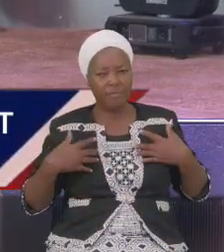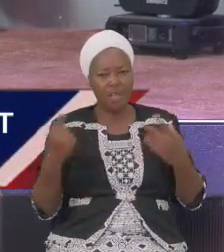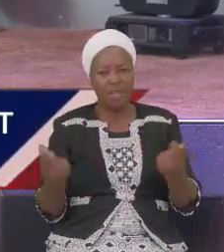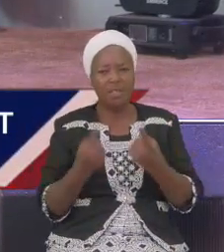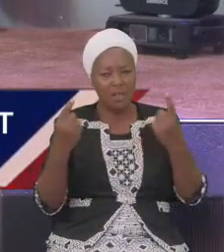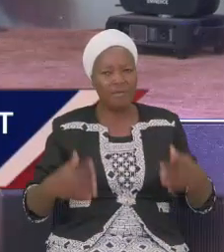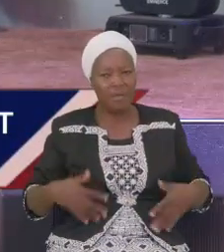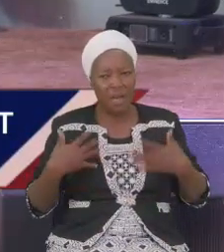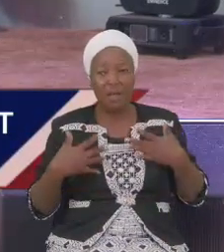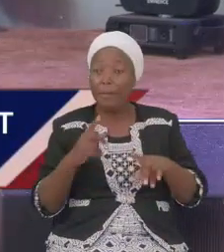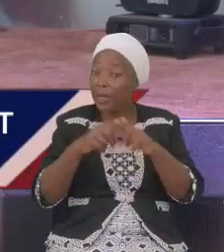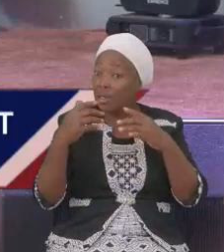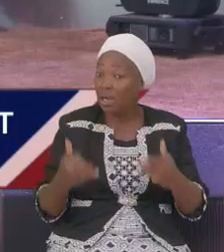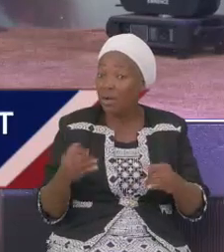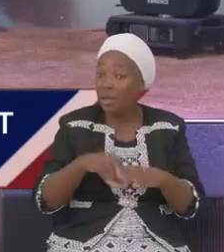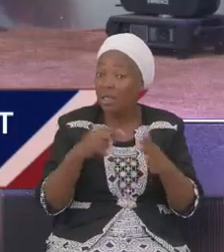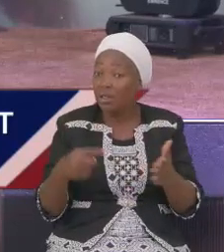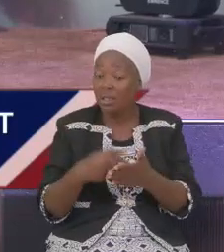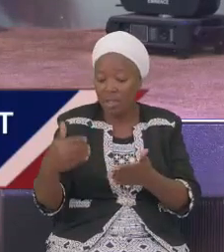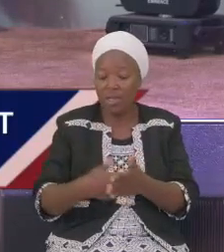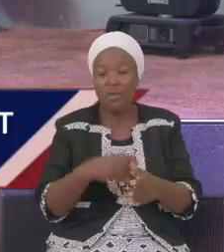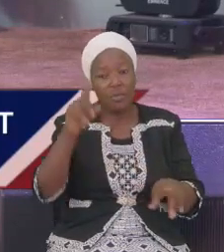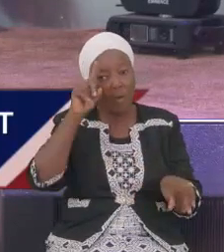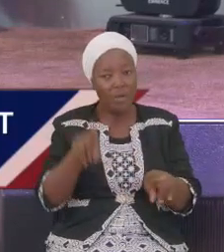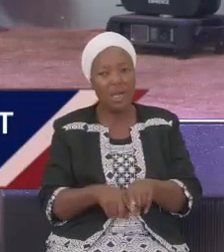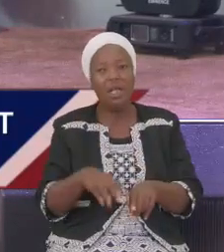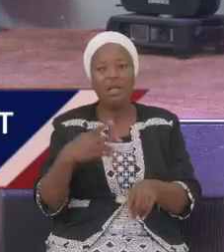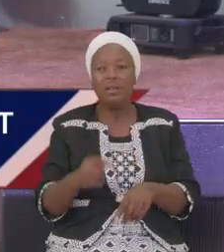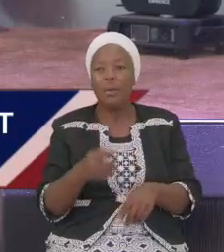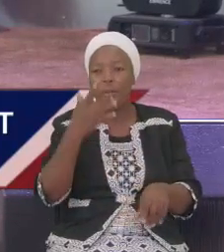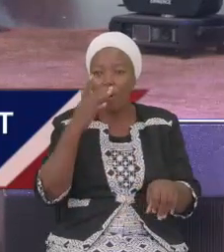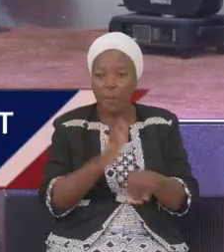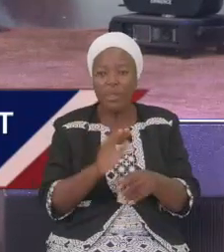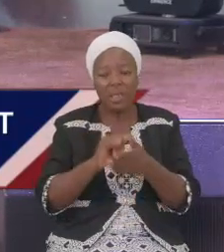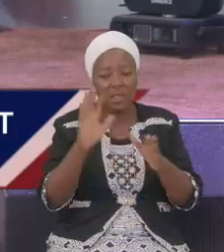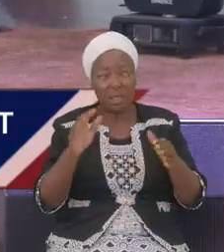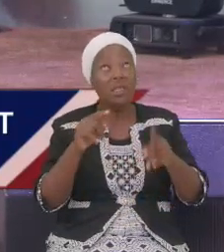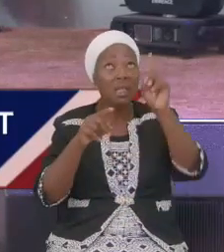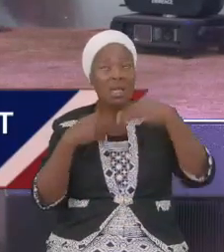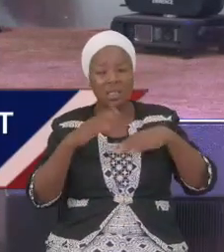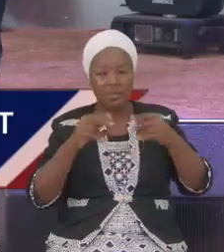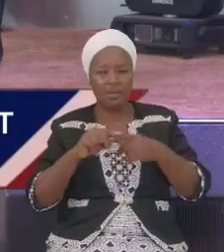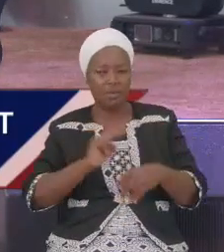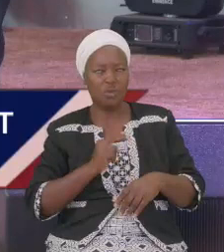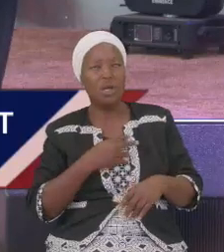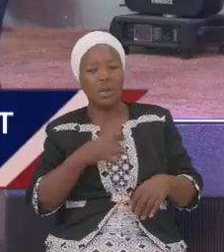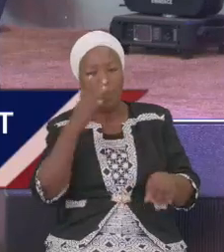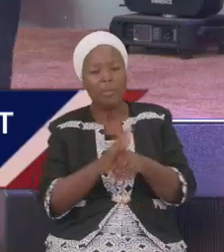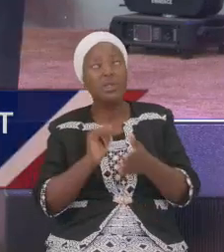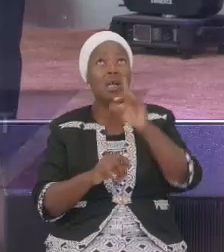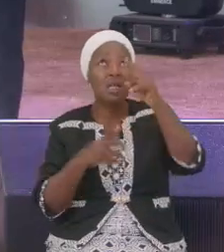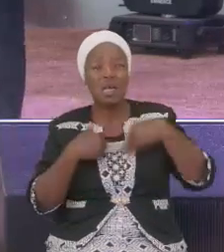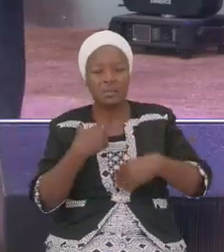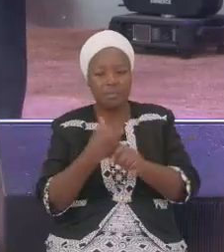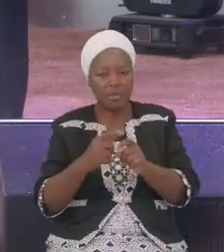life. But now, in this new covenant, the promise that he has given us and the promise he has made to